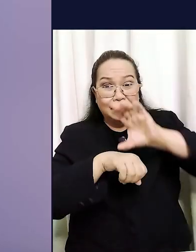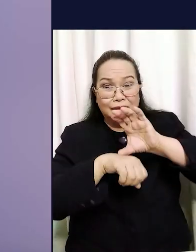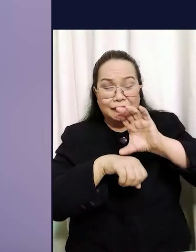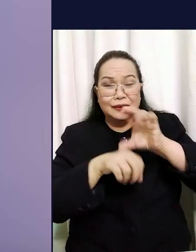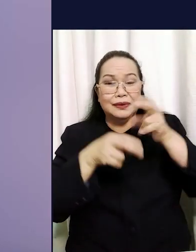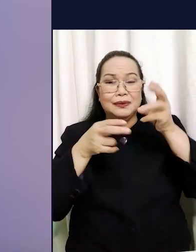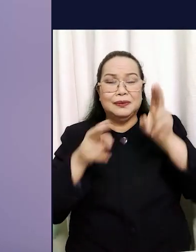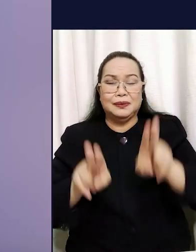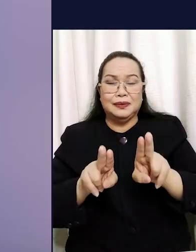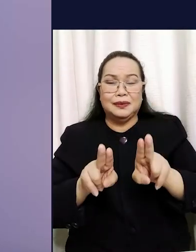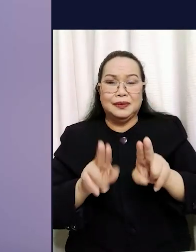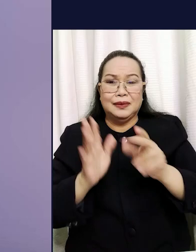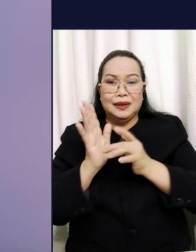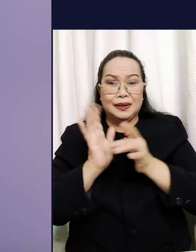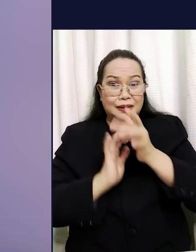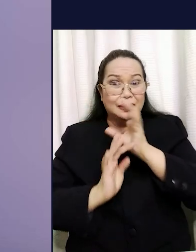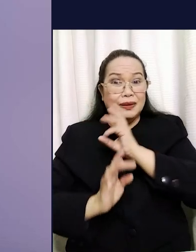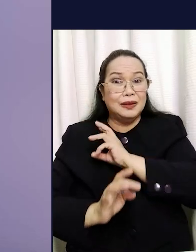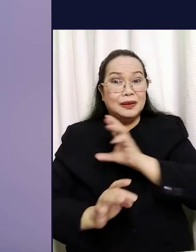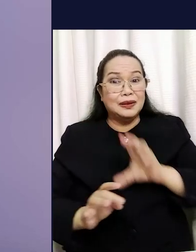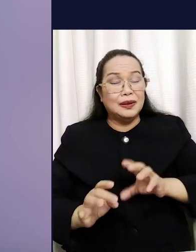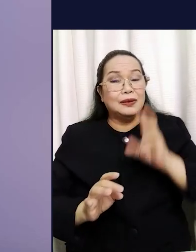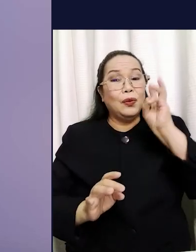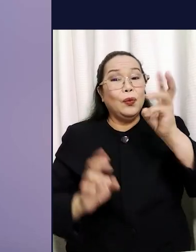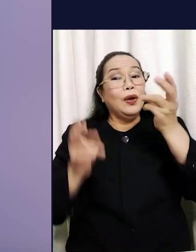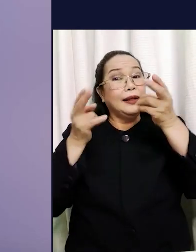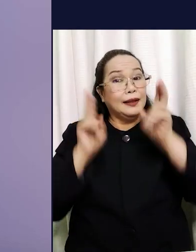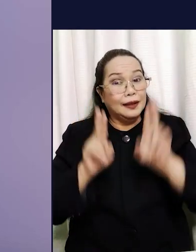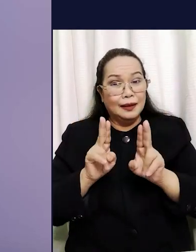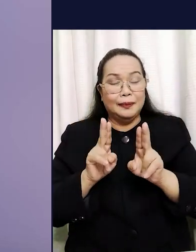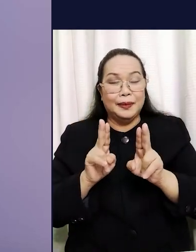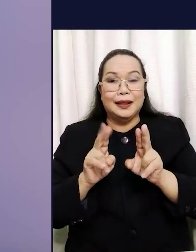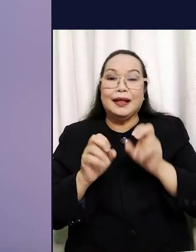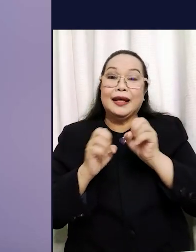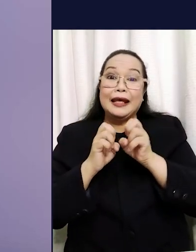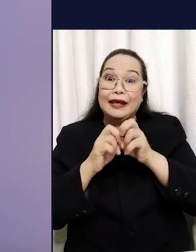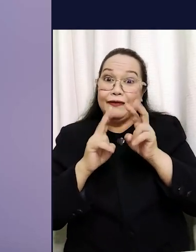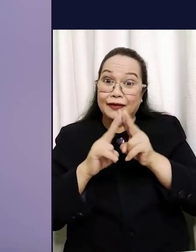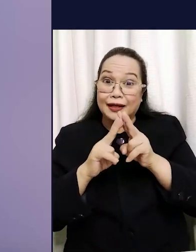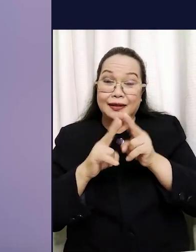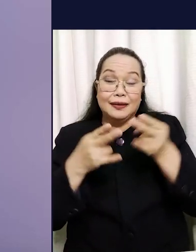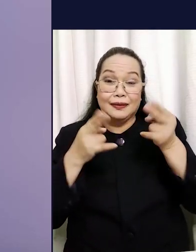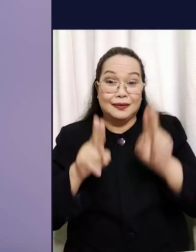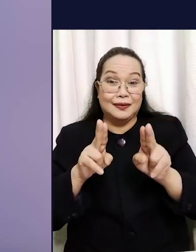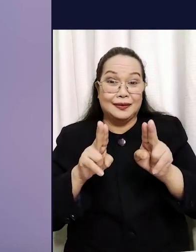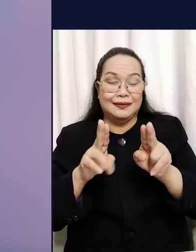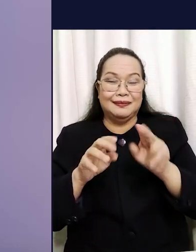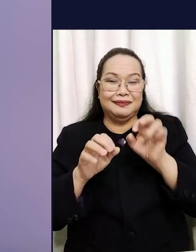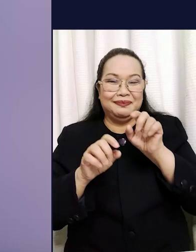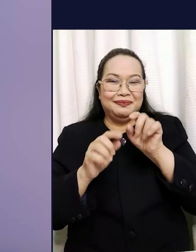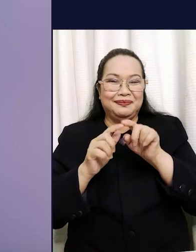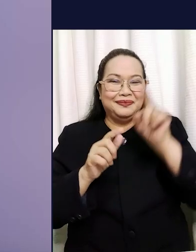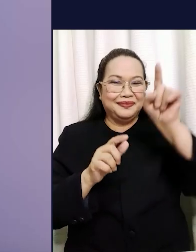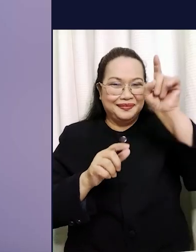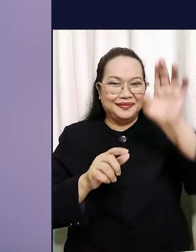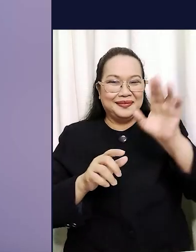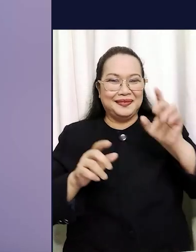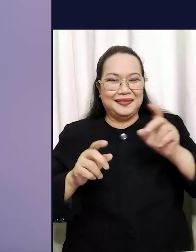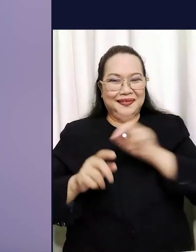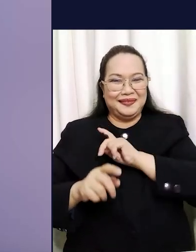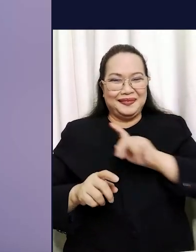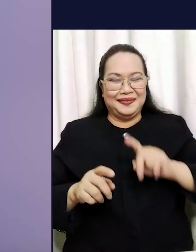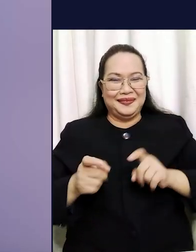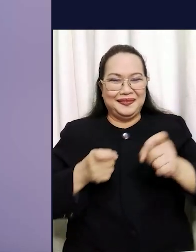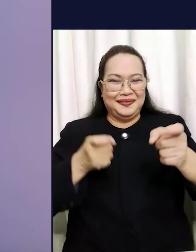yung love. And then the rapture of the church, mangyayari pa lang po ito. And then yung the return of Christ, mangyayari pa rin. Pero